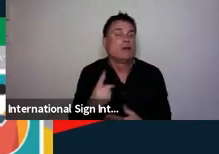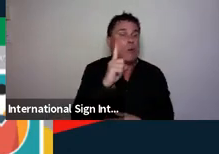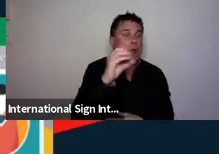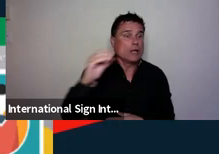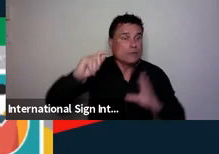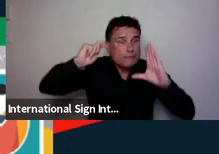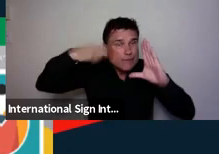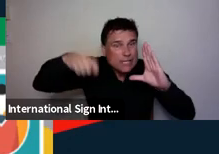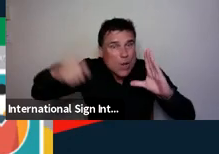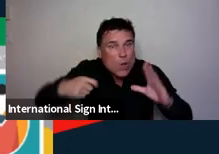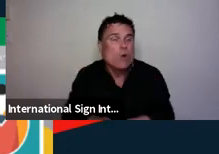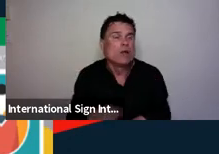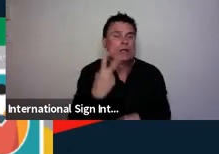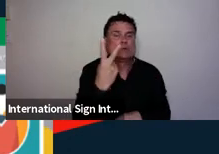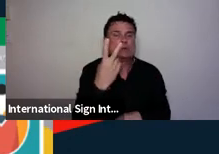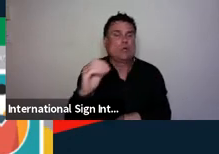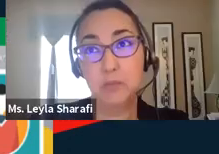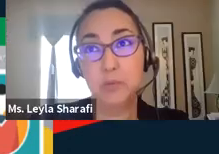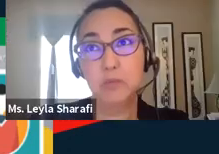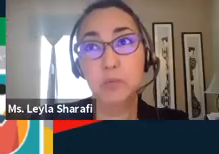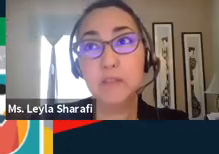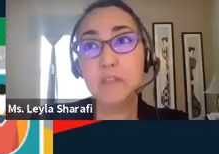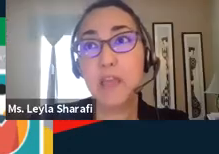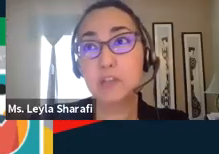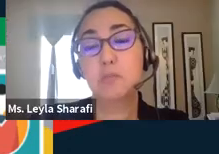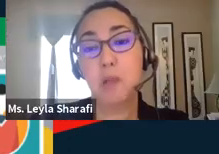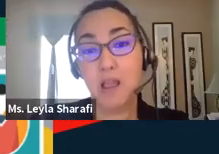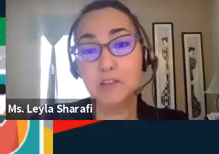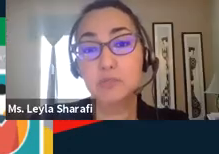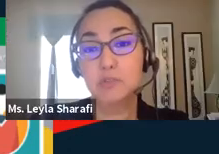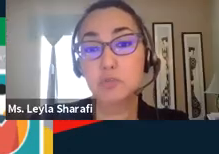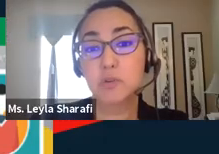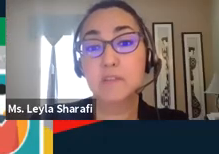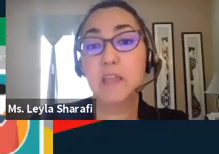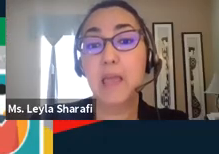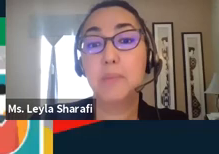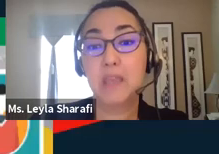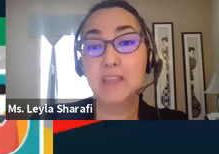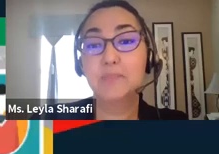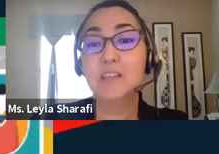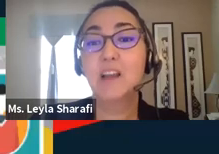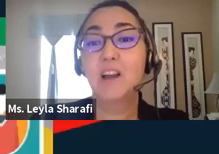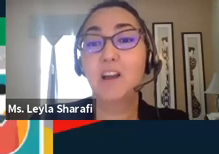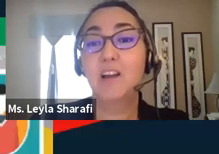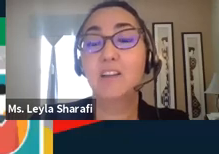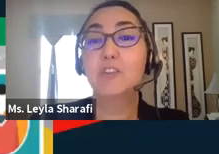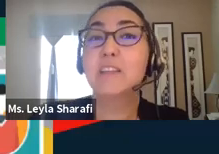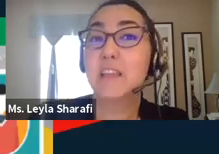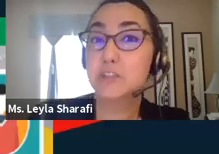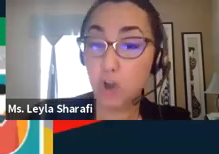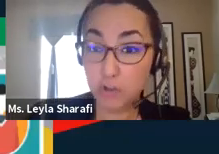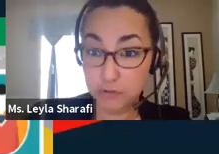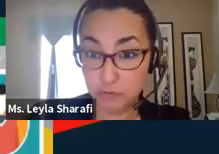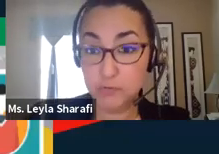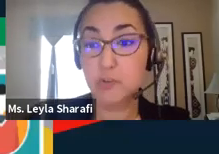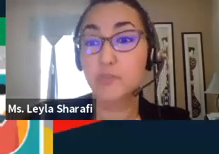500,000 users. And what's really important is that we went the extra mile to ensure that the campaign could